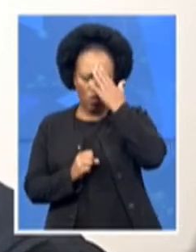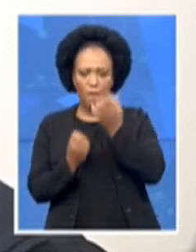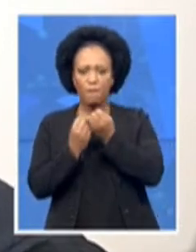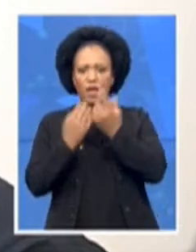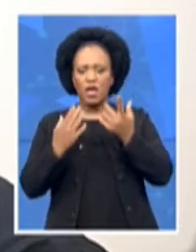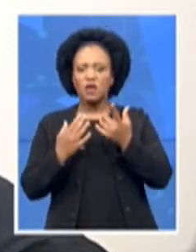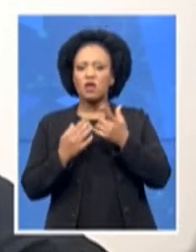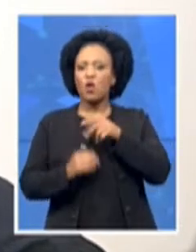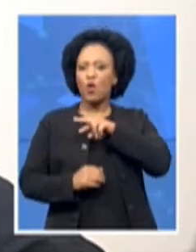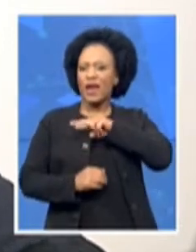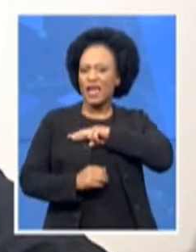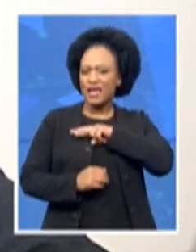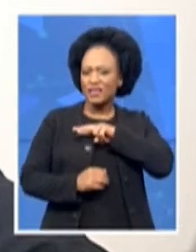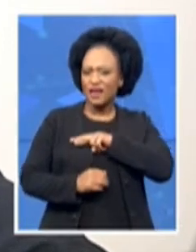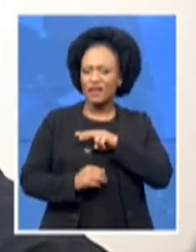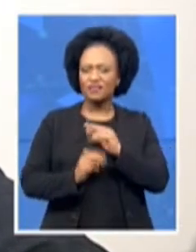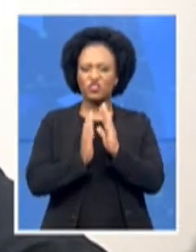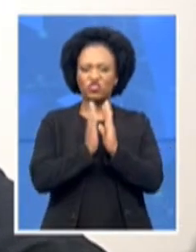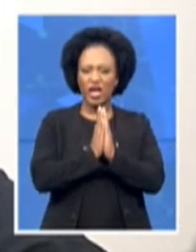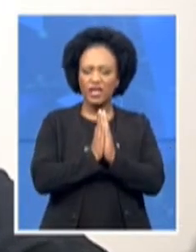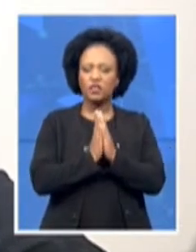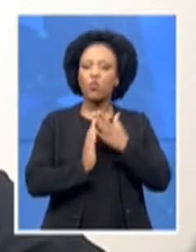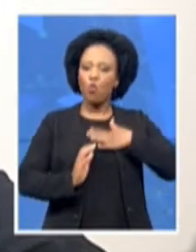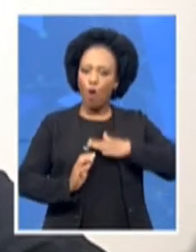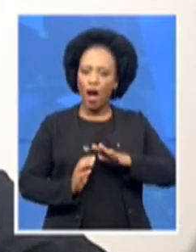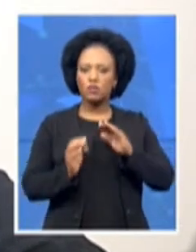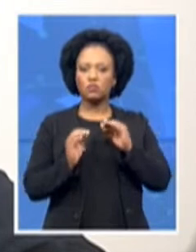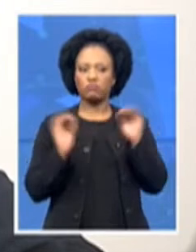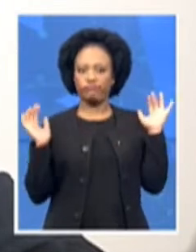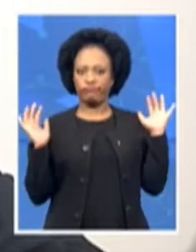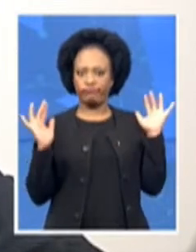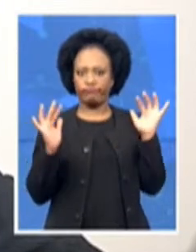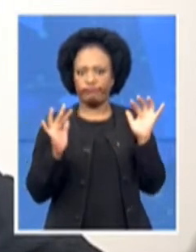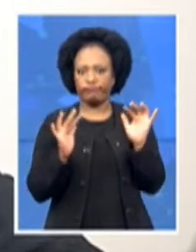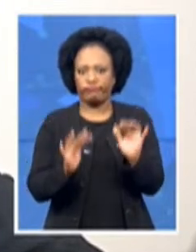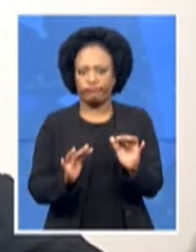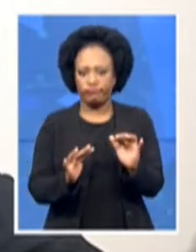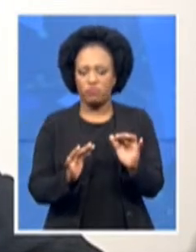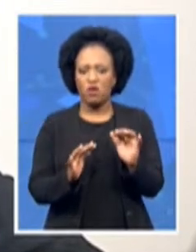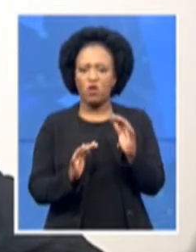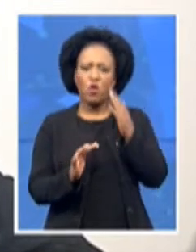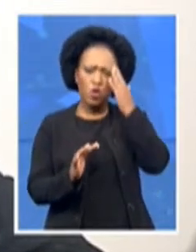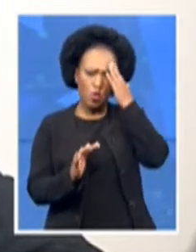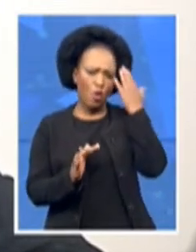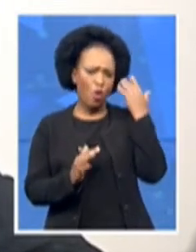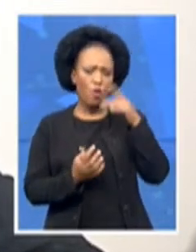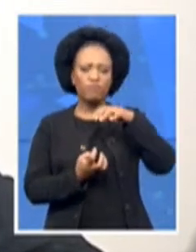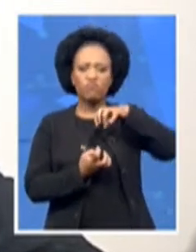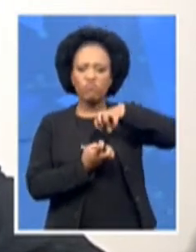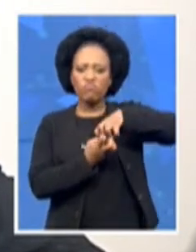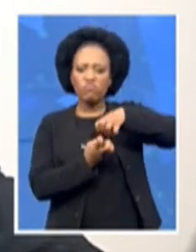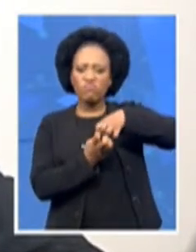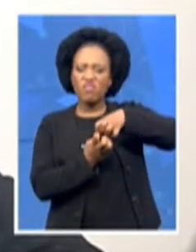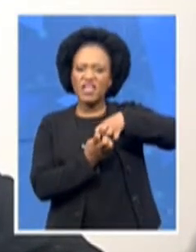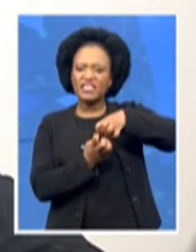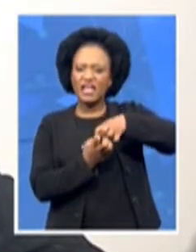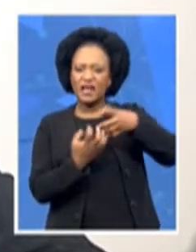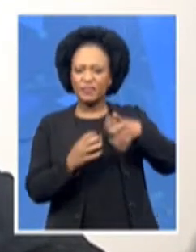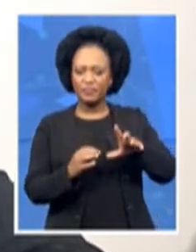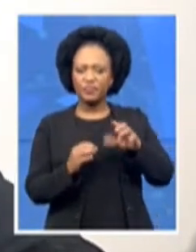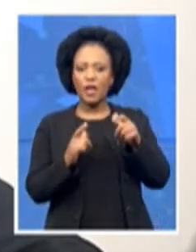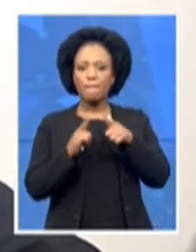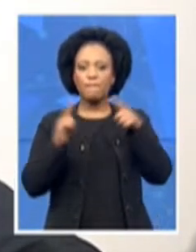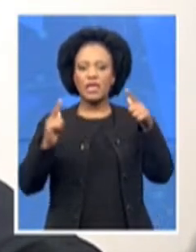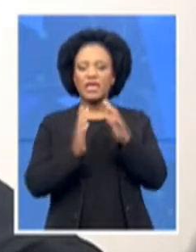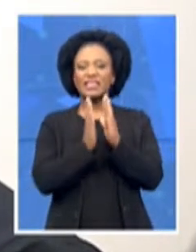gatherings. I mean, the Easter. I mean, if you look at the big church like the ZCC church with